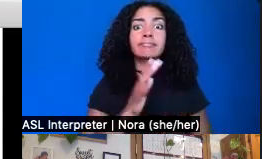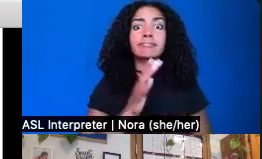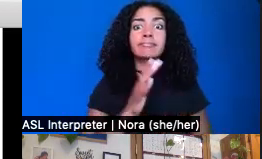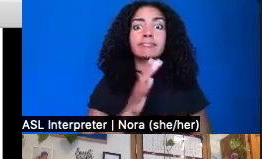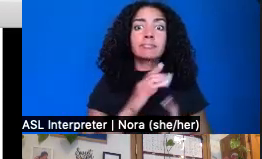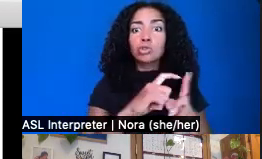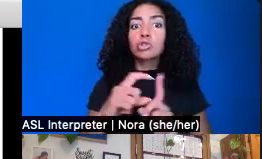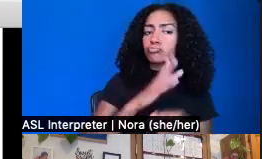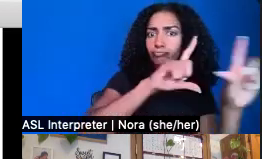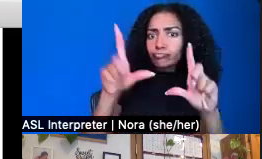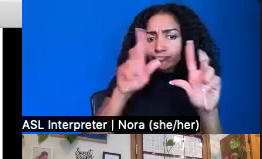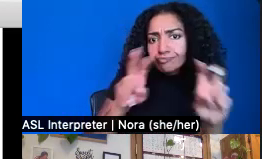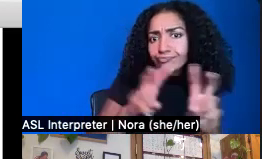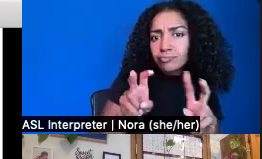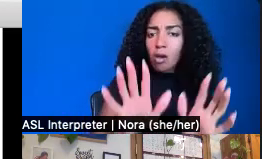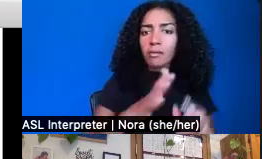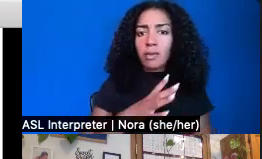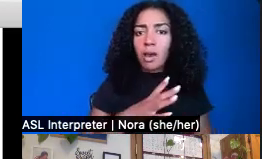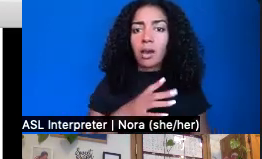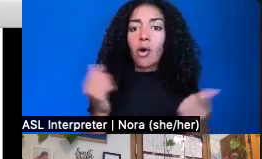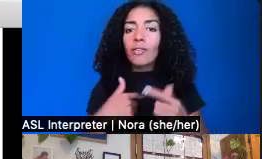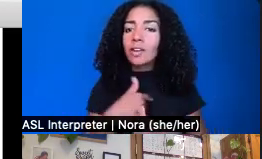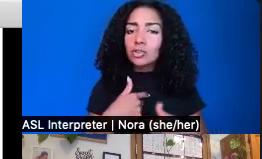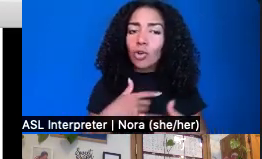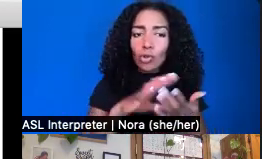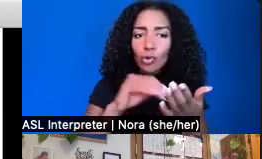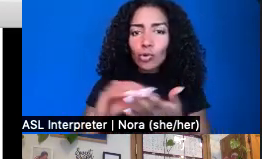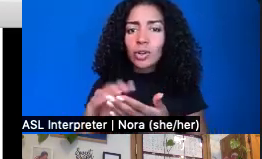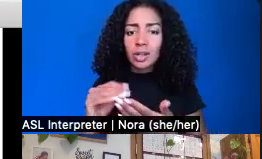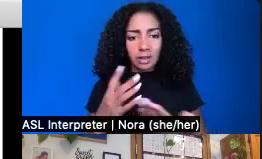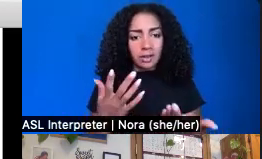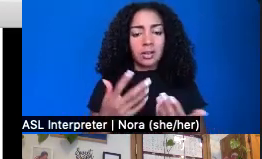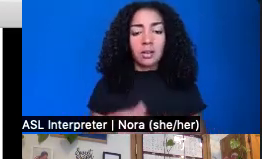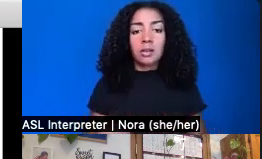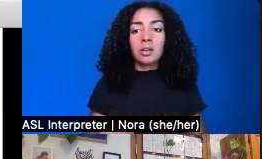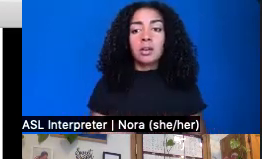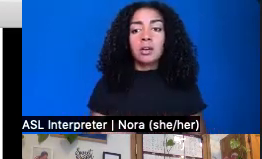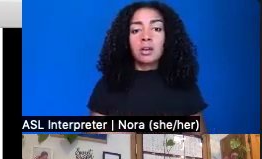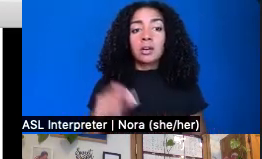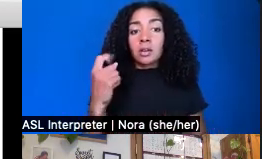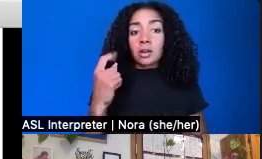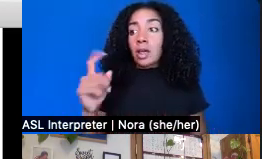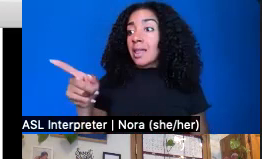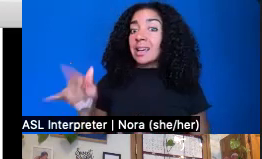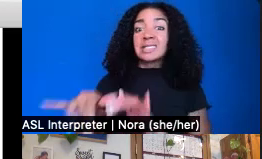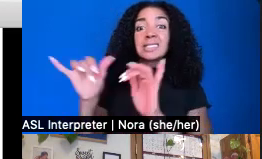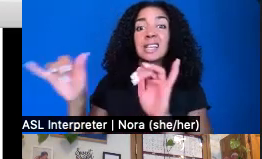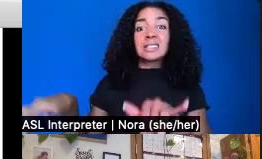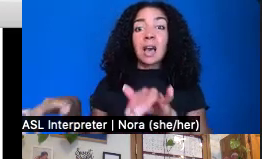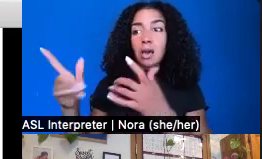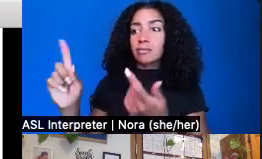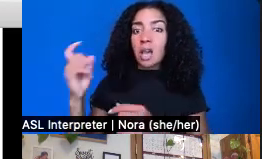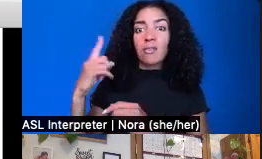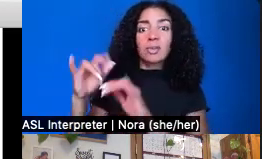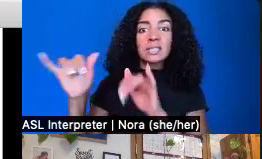while. Yeah. Standing outside those systems, making sure we're really thinking about how we're dismantling